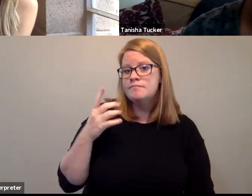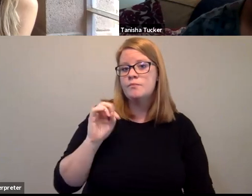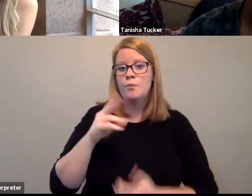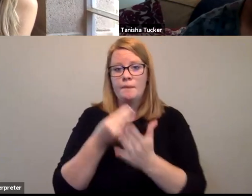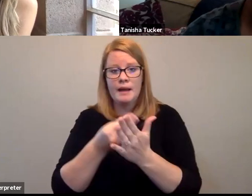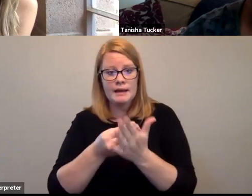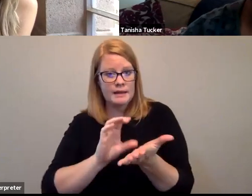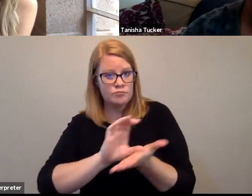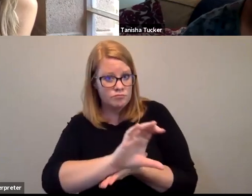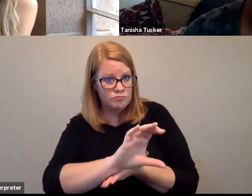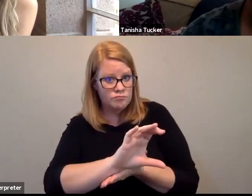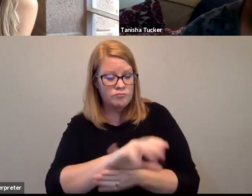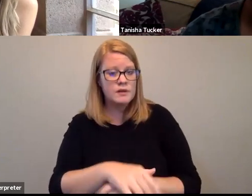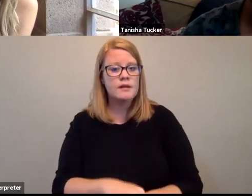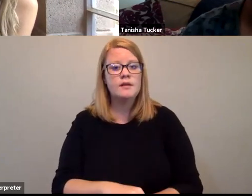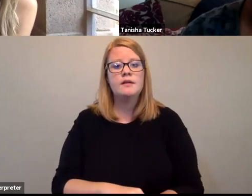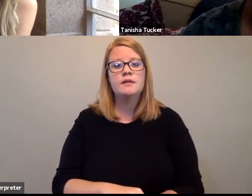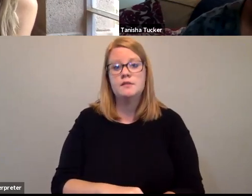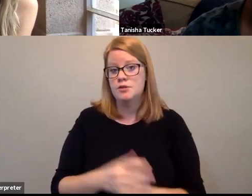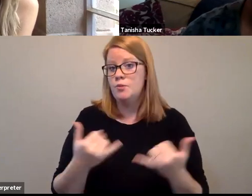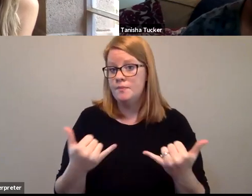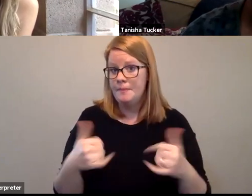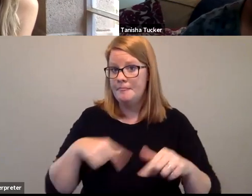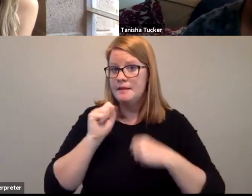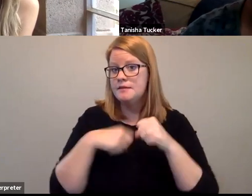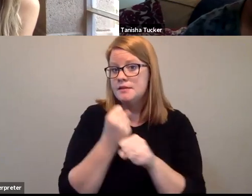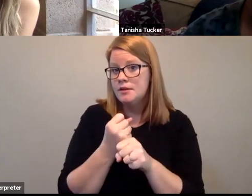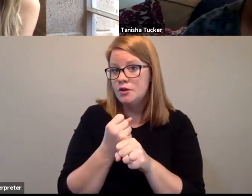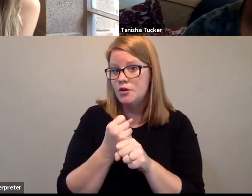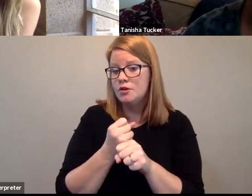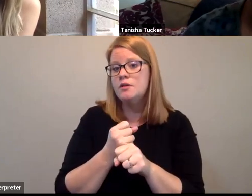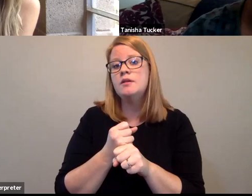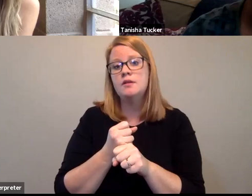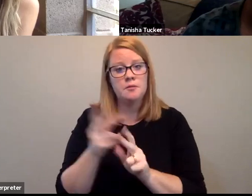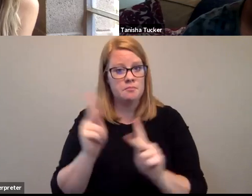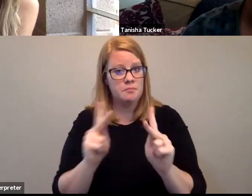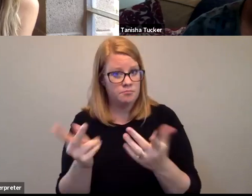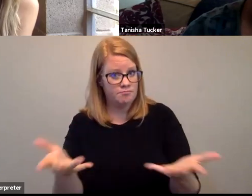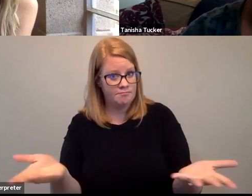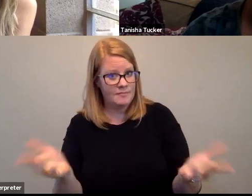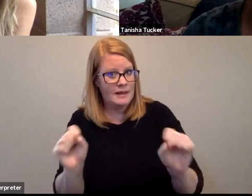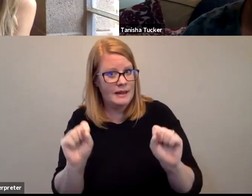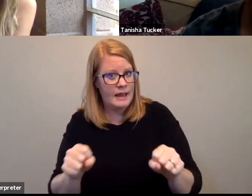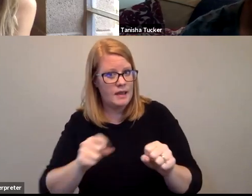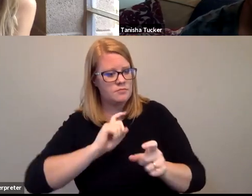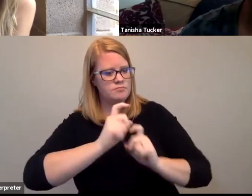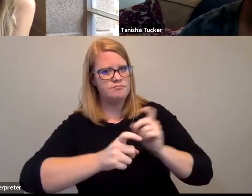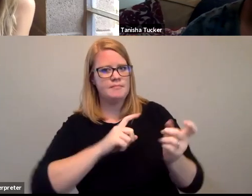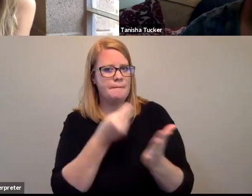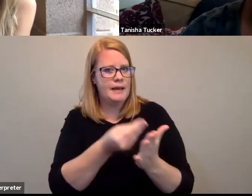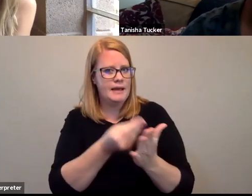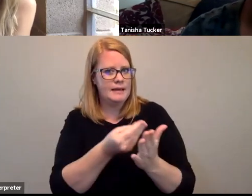people can donate money in part to help you all with the repairs and upgrade. So we will put a